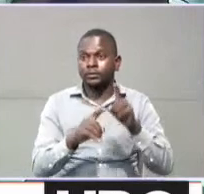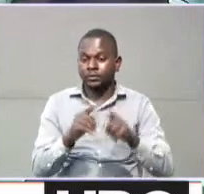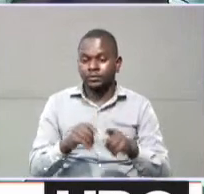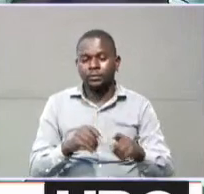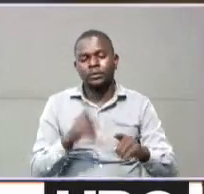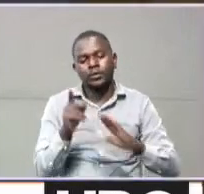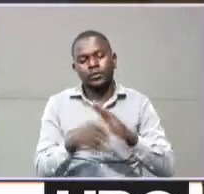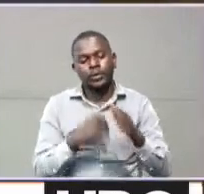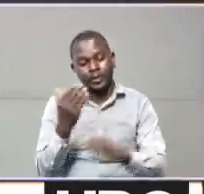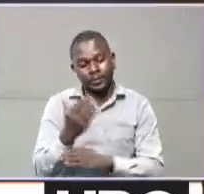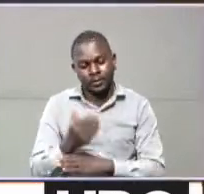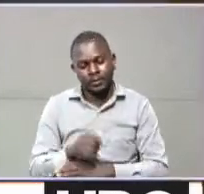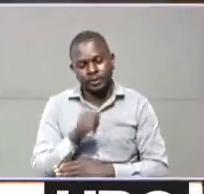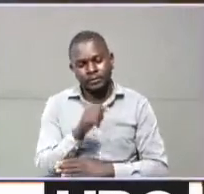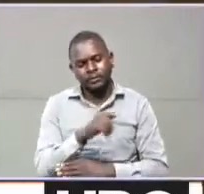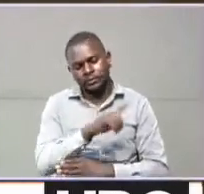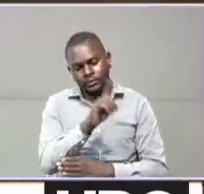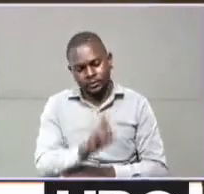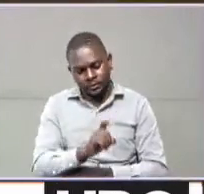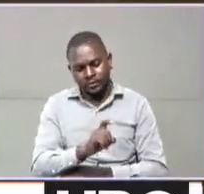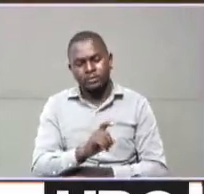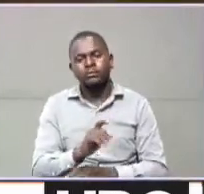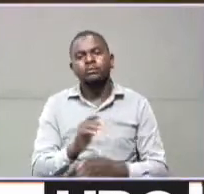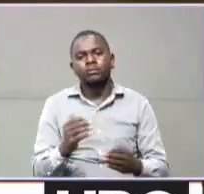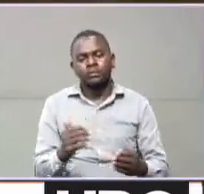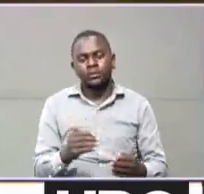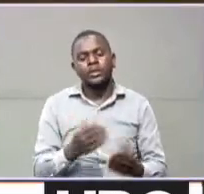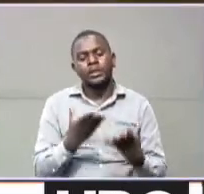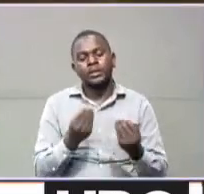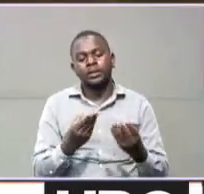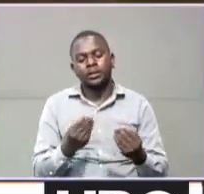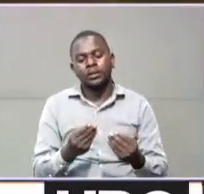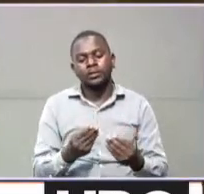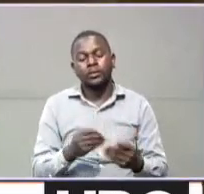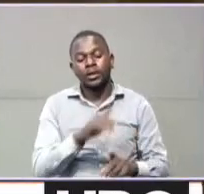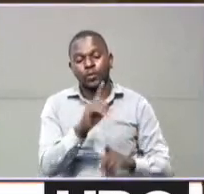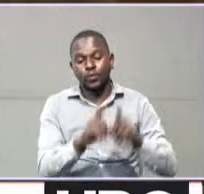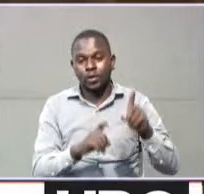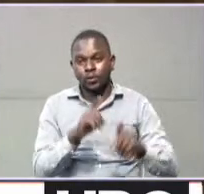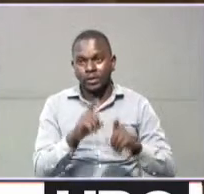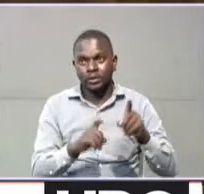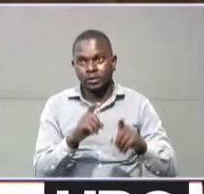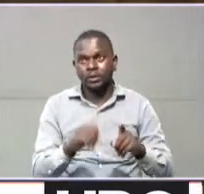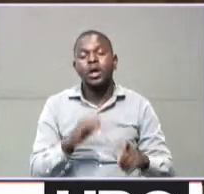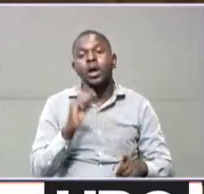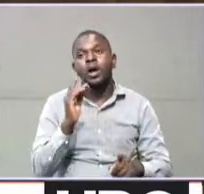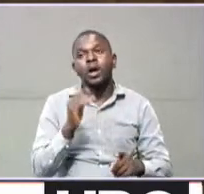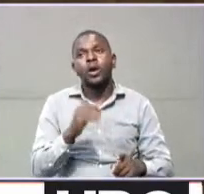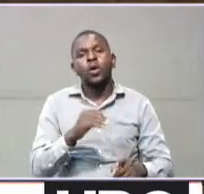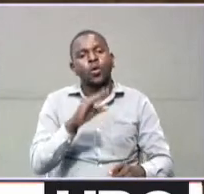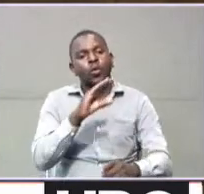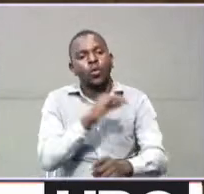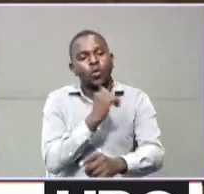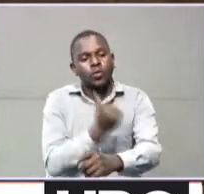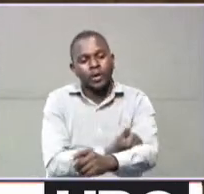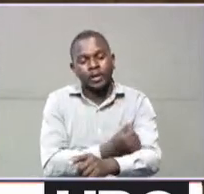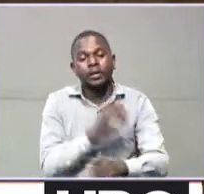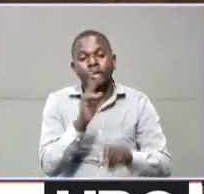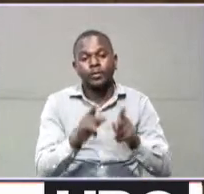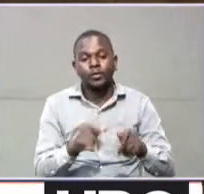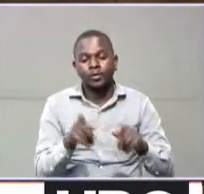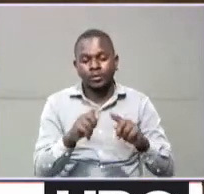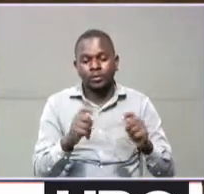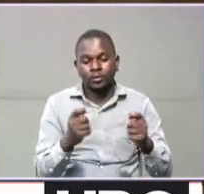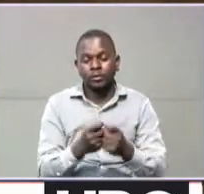the prime minister it's a very simple question who has authorized the people or the